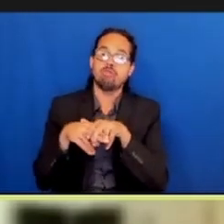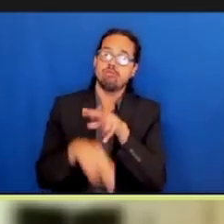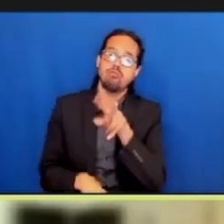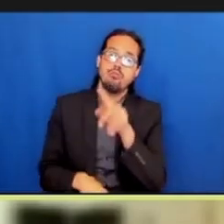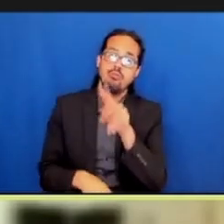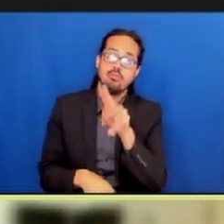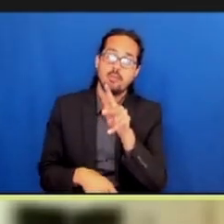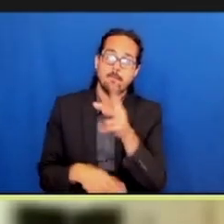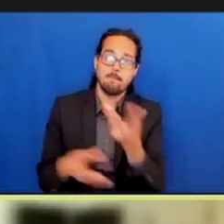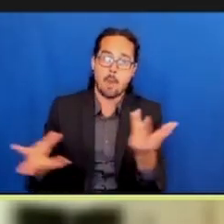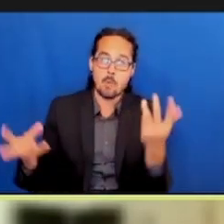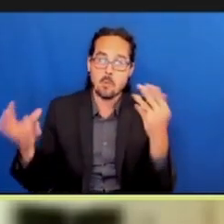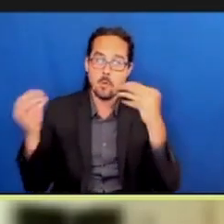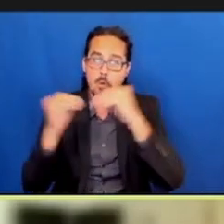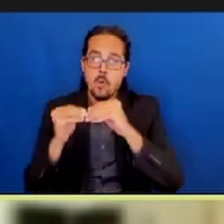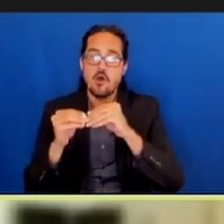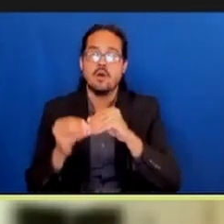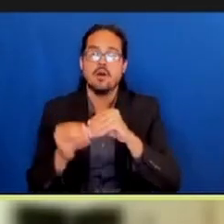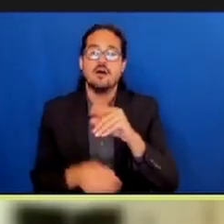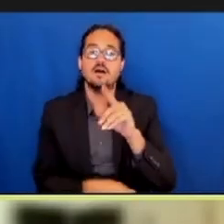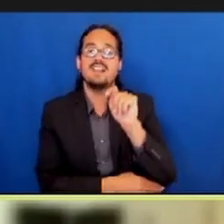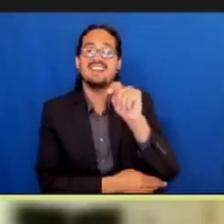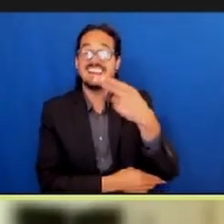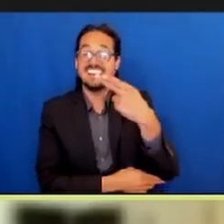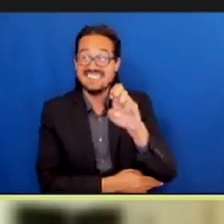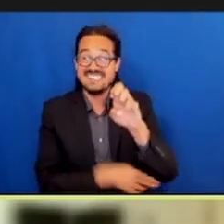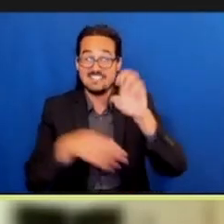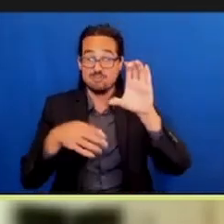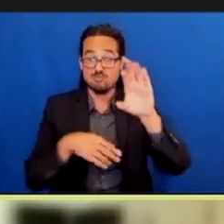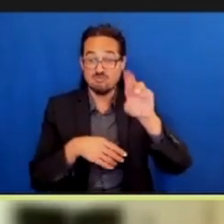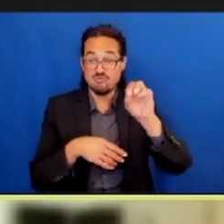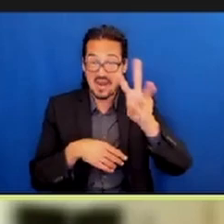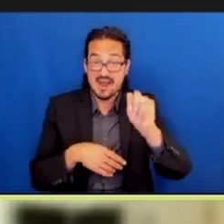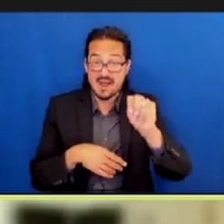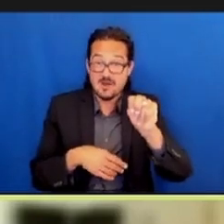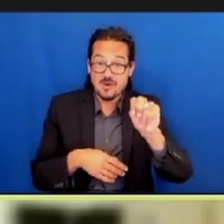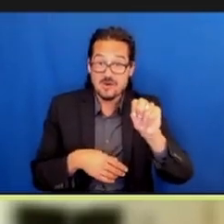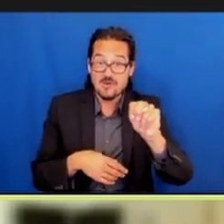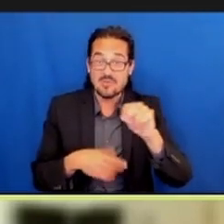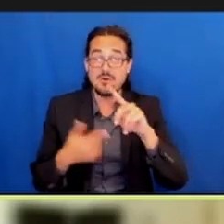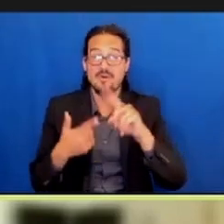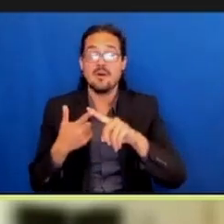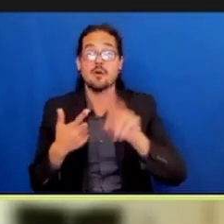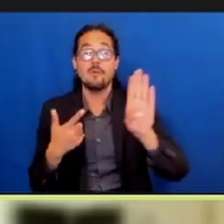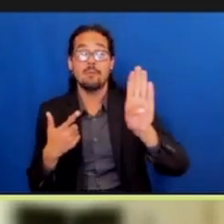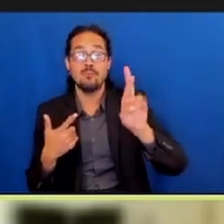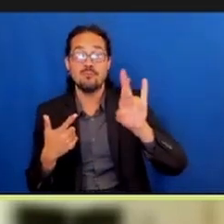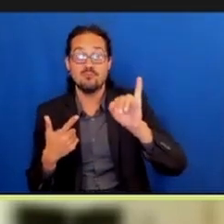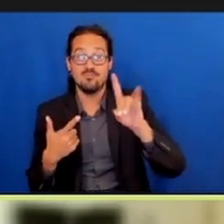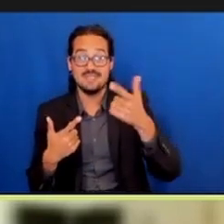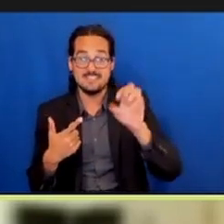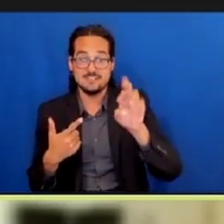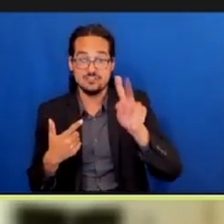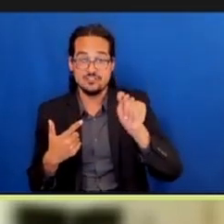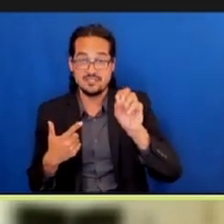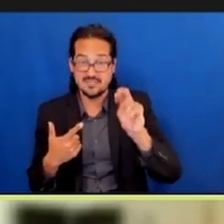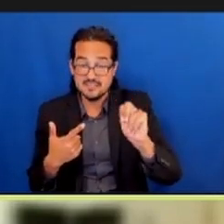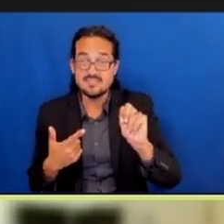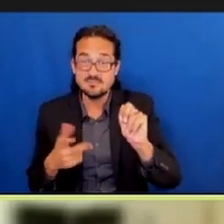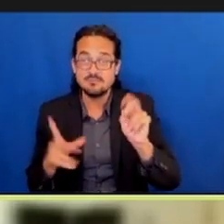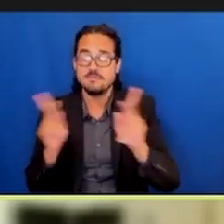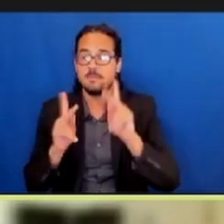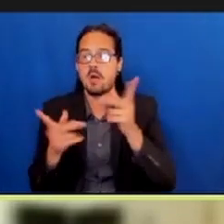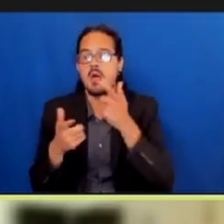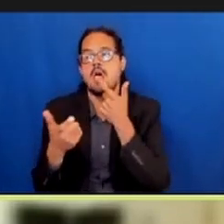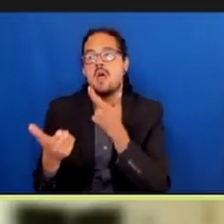And there was a lot more substance abuse than we've seen in the county in the past. So I think as part of health and wellness, I